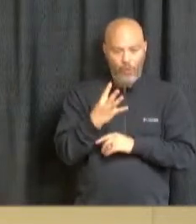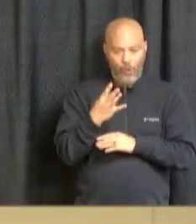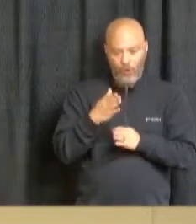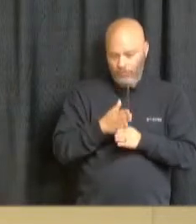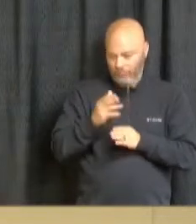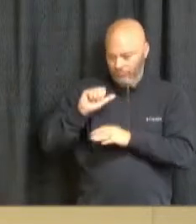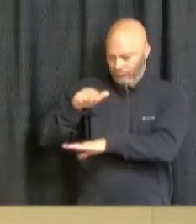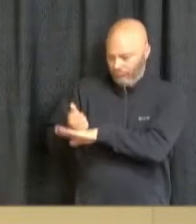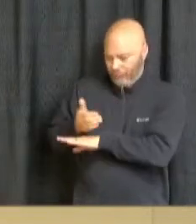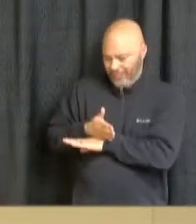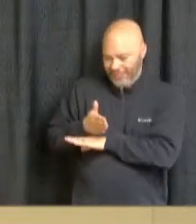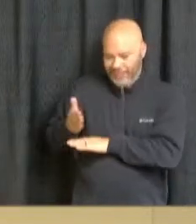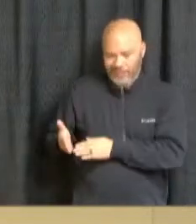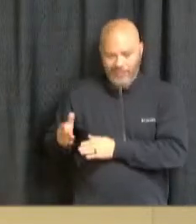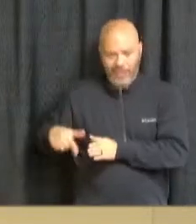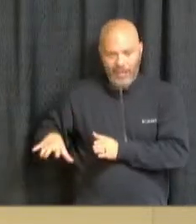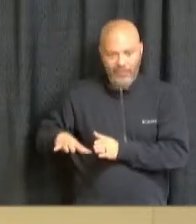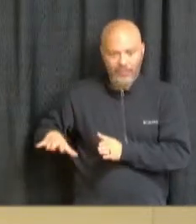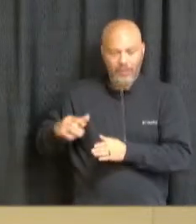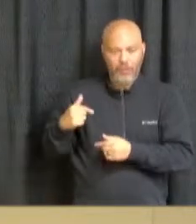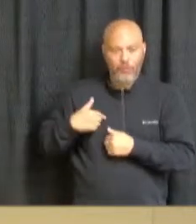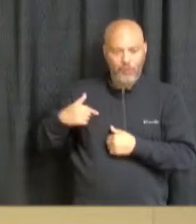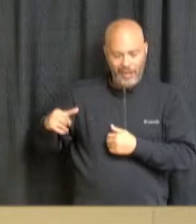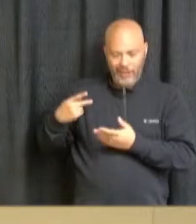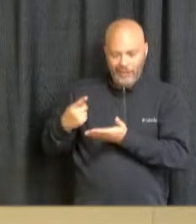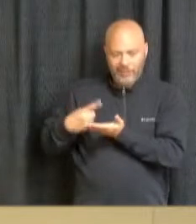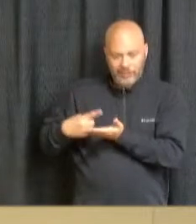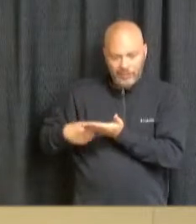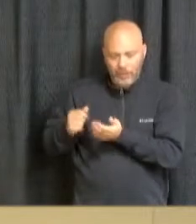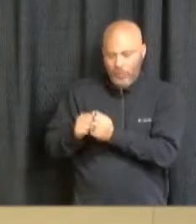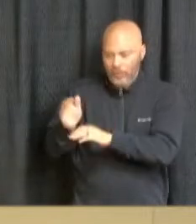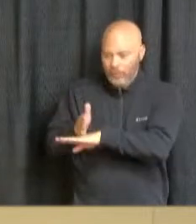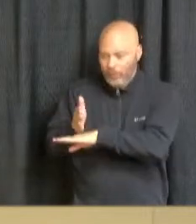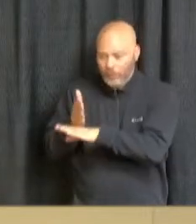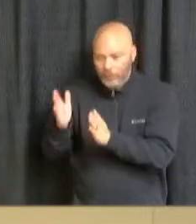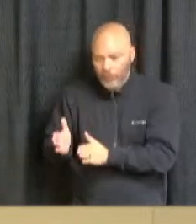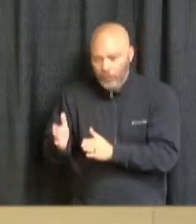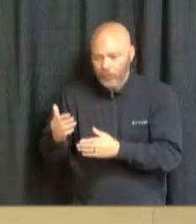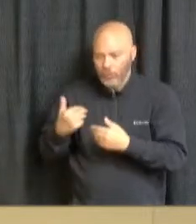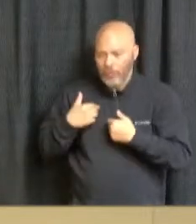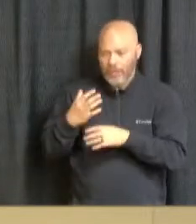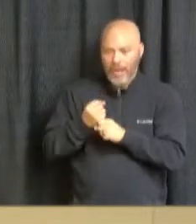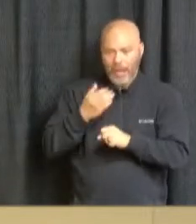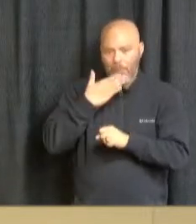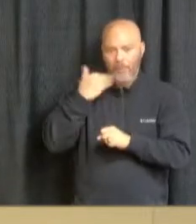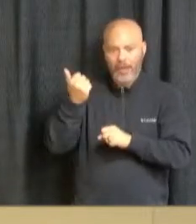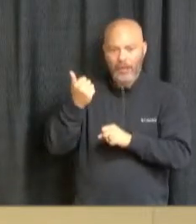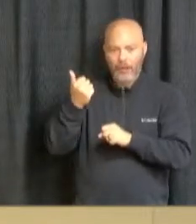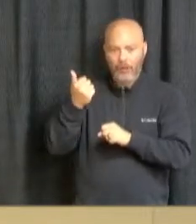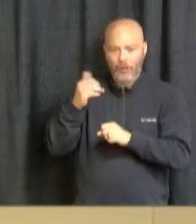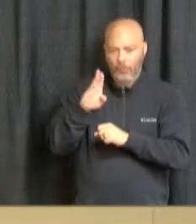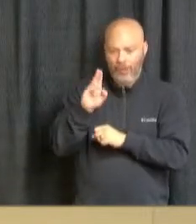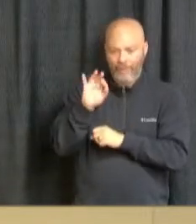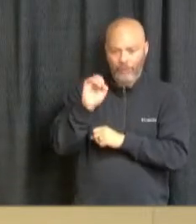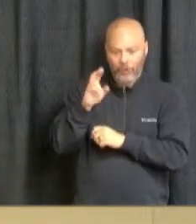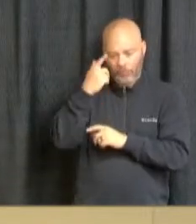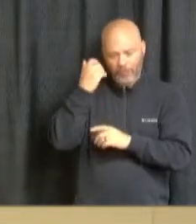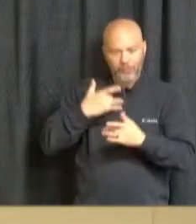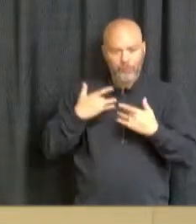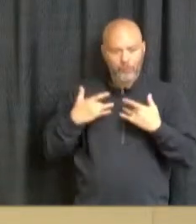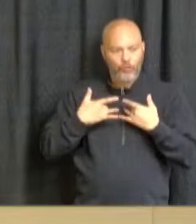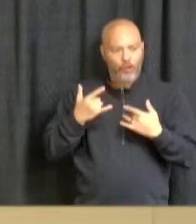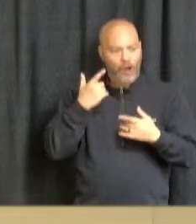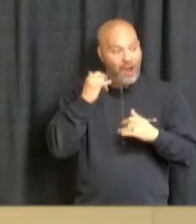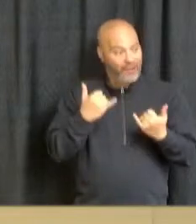next to us. Our neighbors had the discussion with the developer. We actually got a nicer buffer because of the concern. So there's still, I